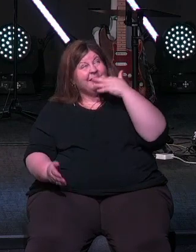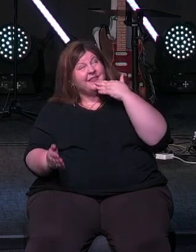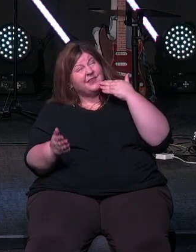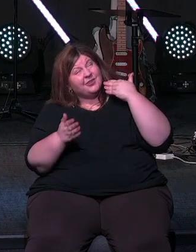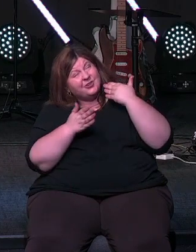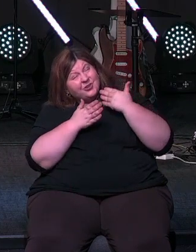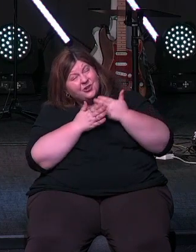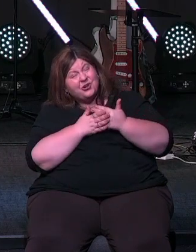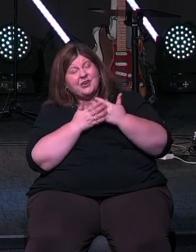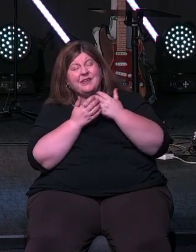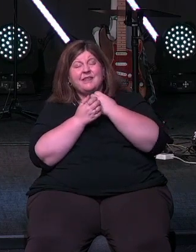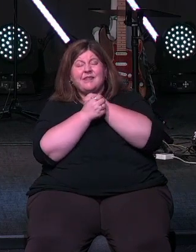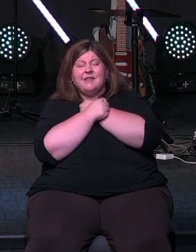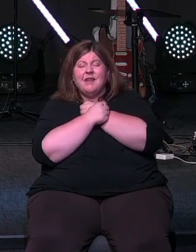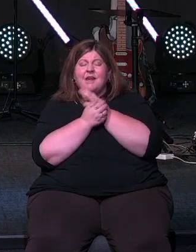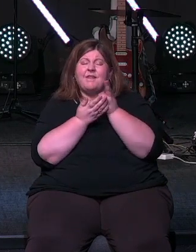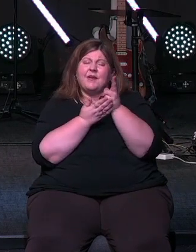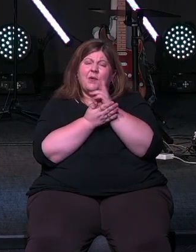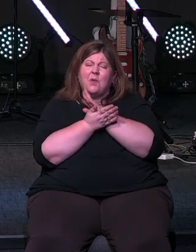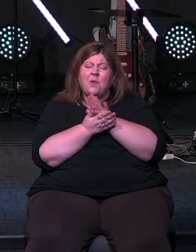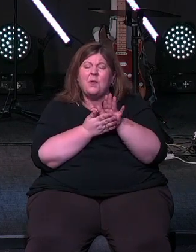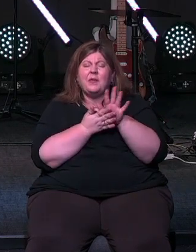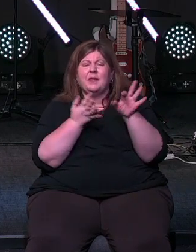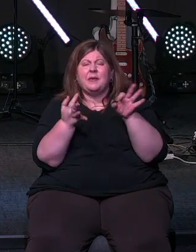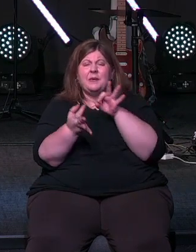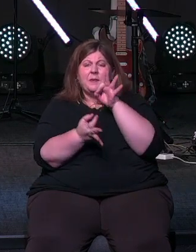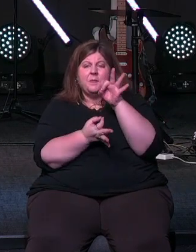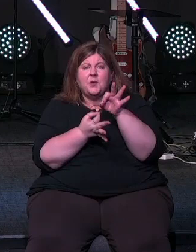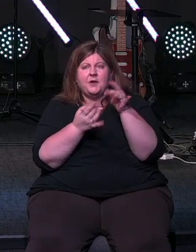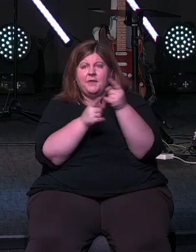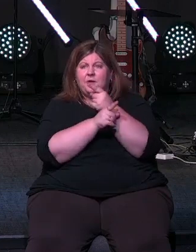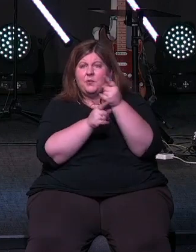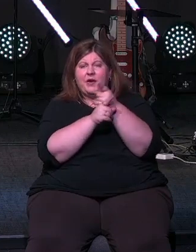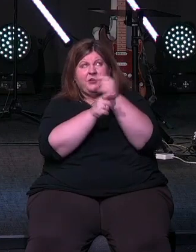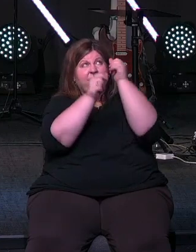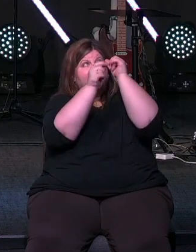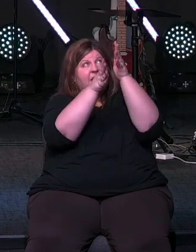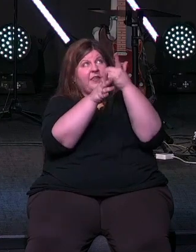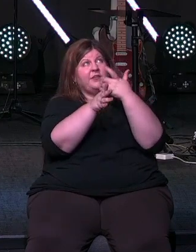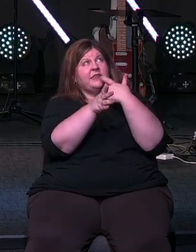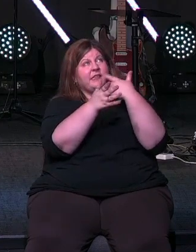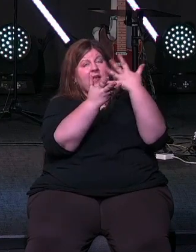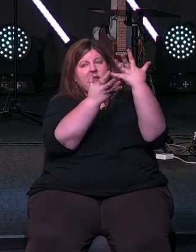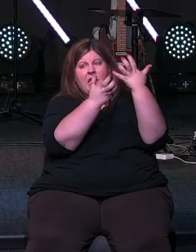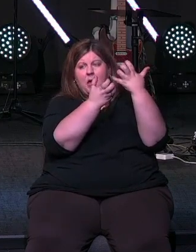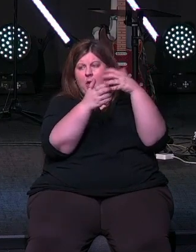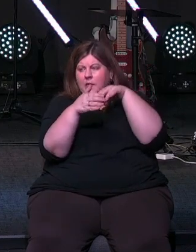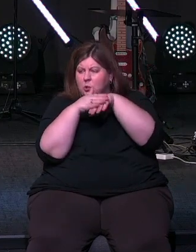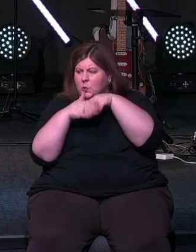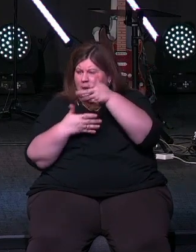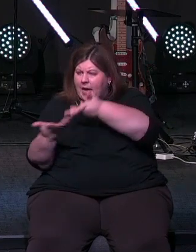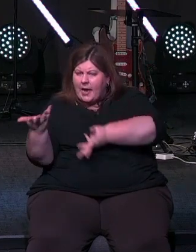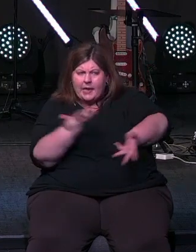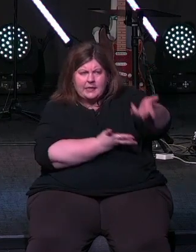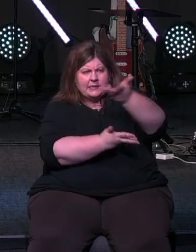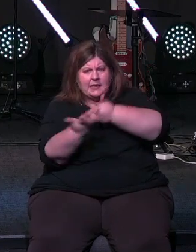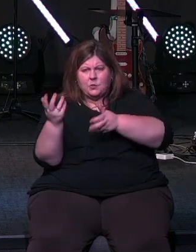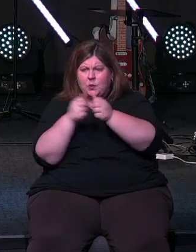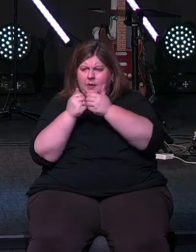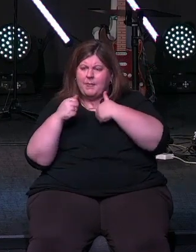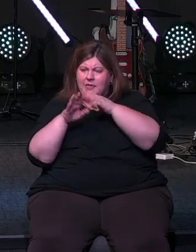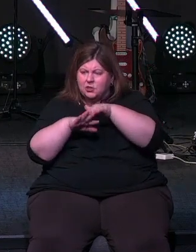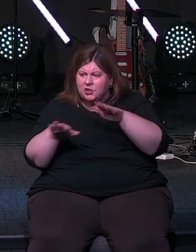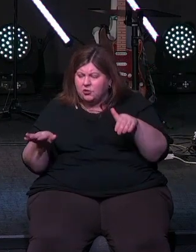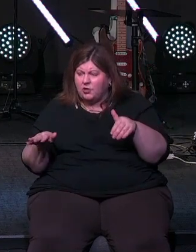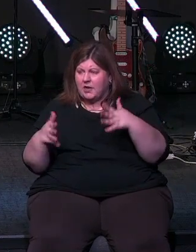loving, holy, perfect, righteous Father, said, I want access to my children. I want them